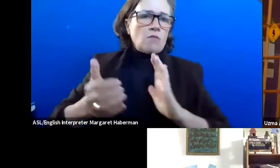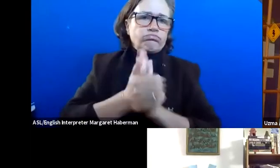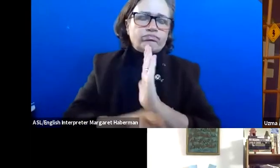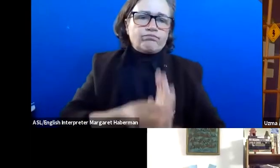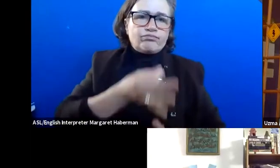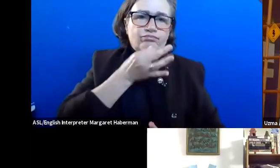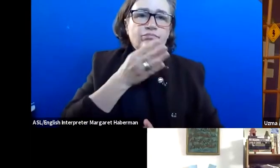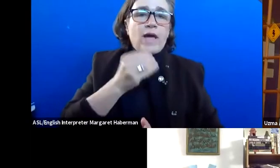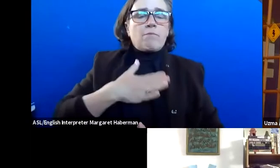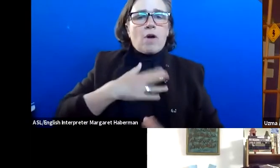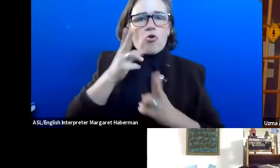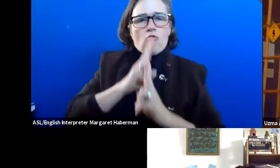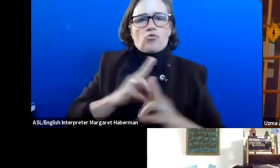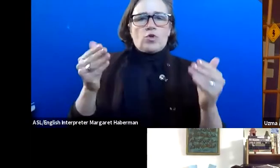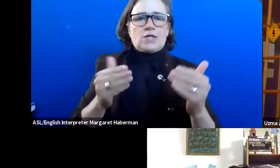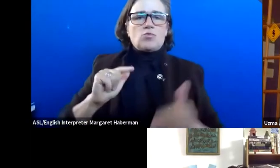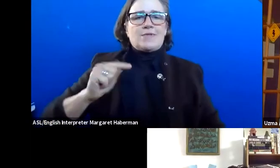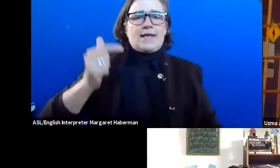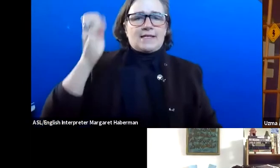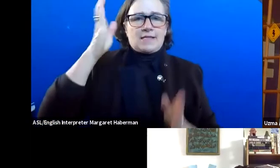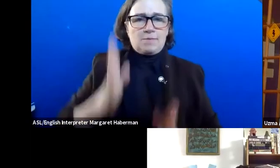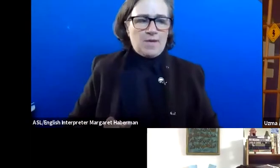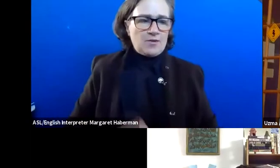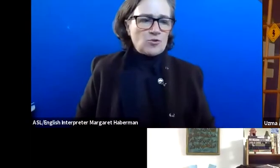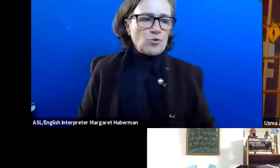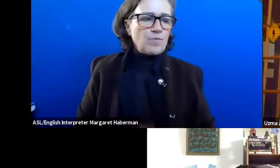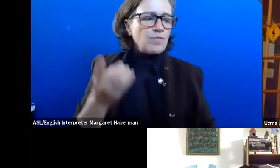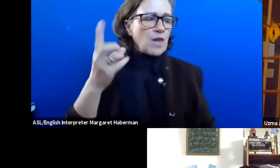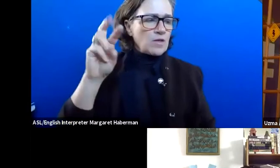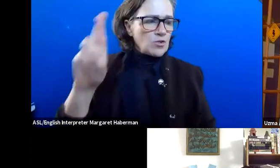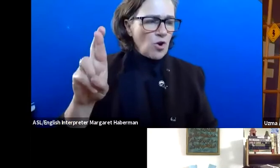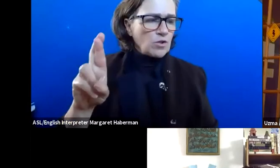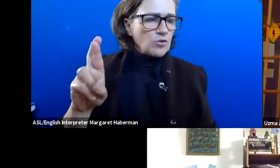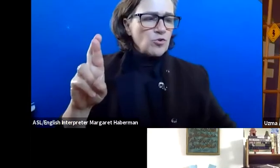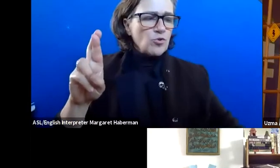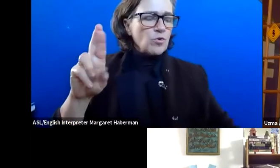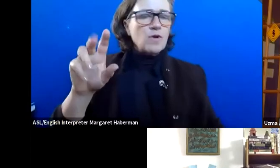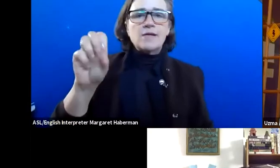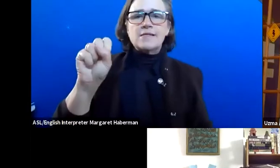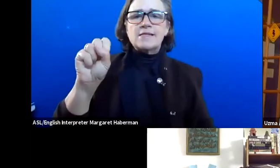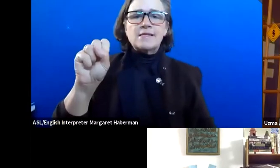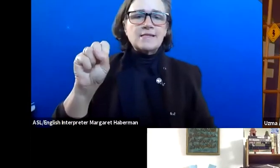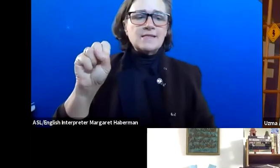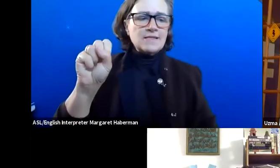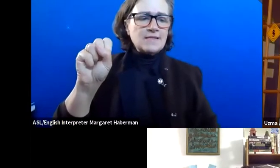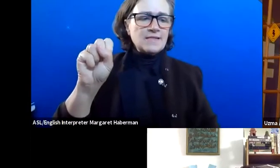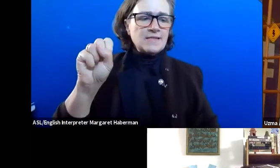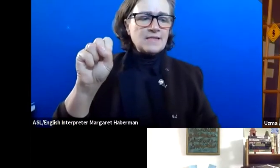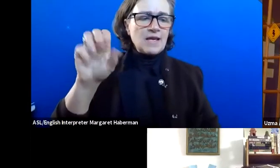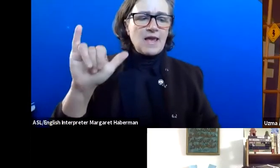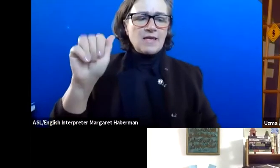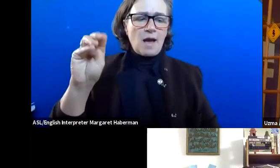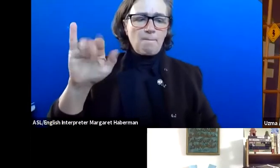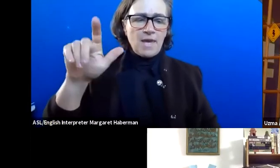our next speaker. Dr. Jamila Hussain Shanan is a scholar, an educator, activist,